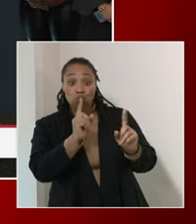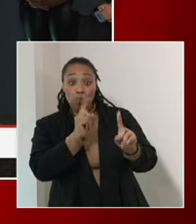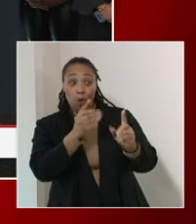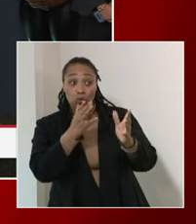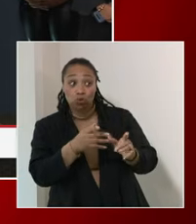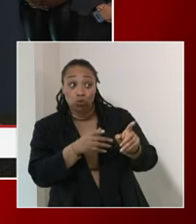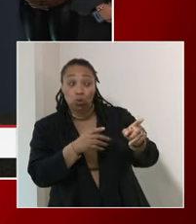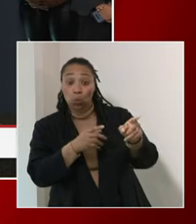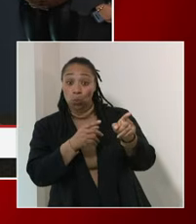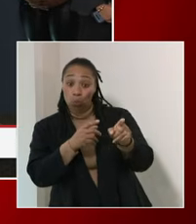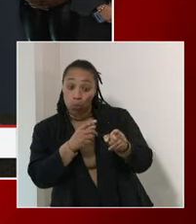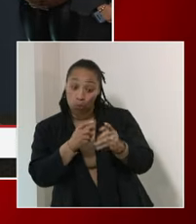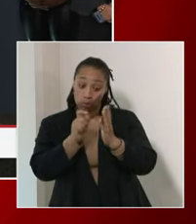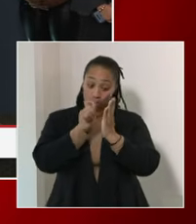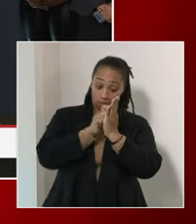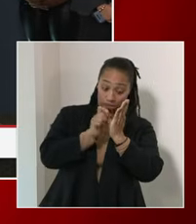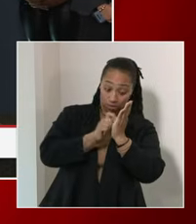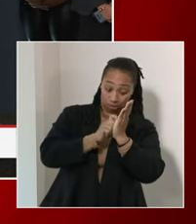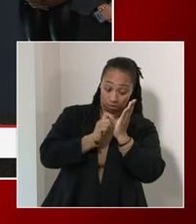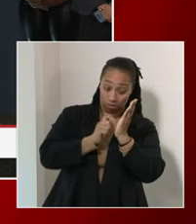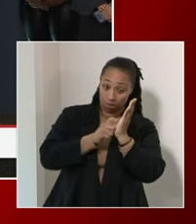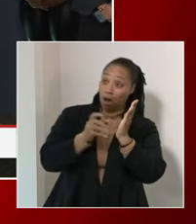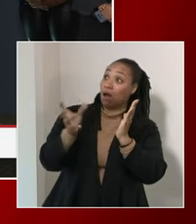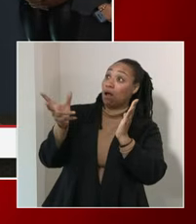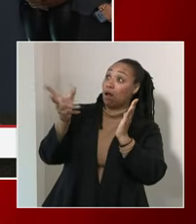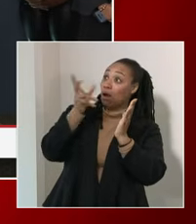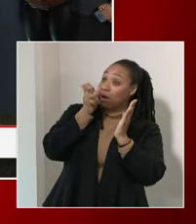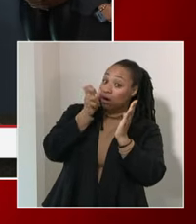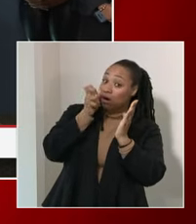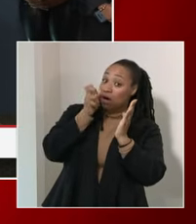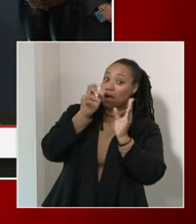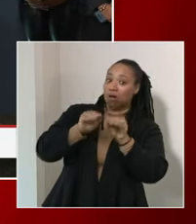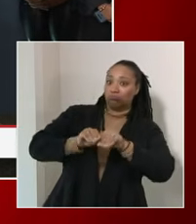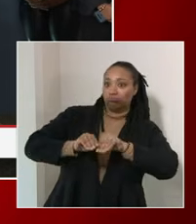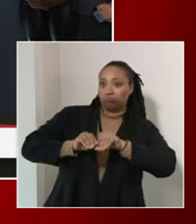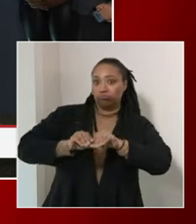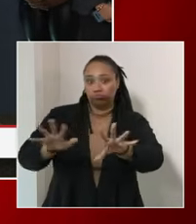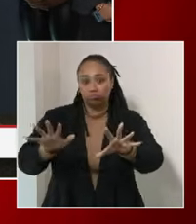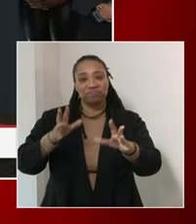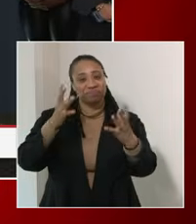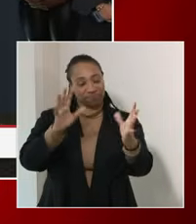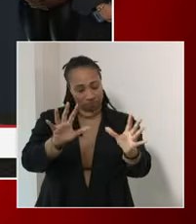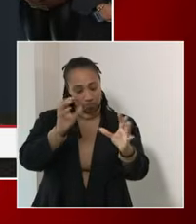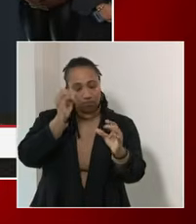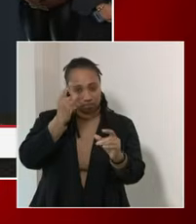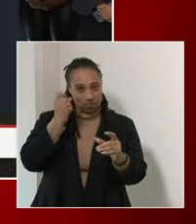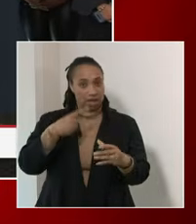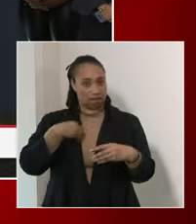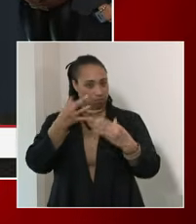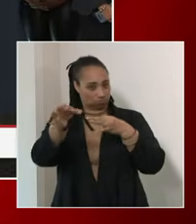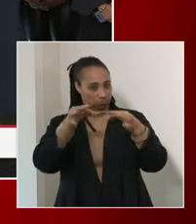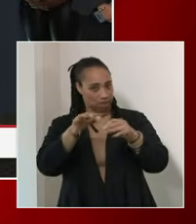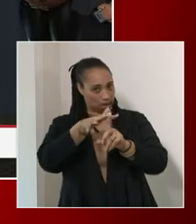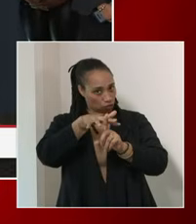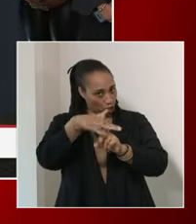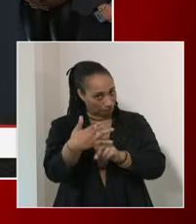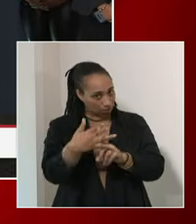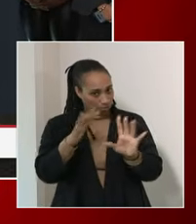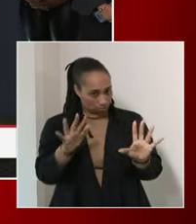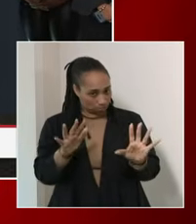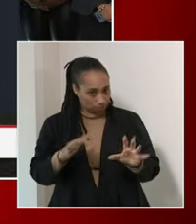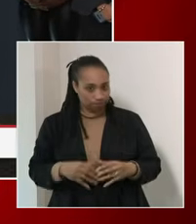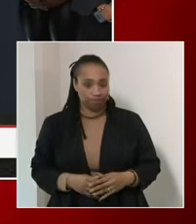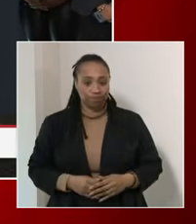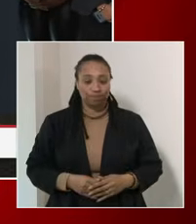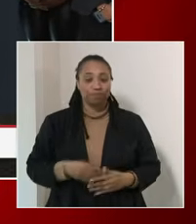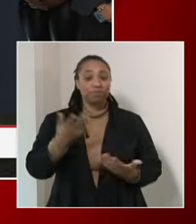to. We did our best to contextualize it, right? There's a difference if a school has 5 or 6 classrooms down versus an entire school,